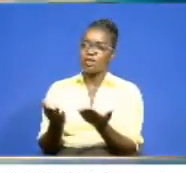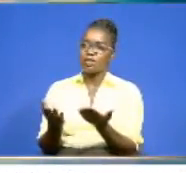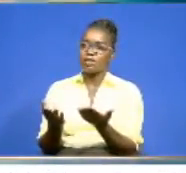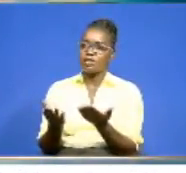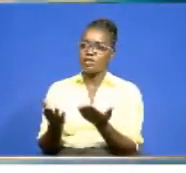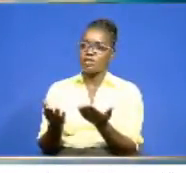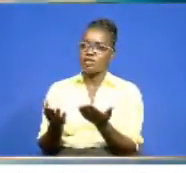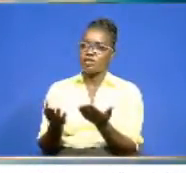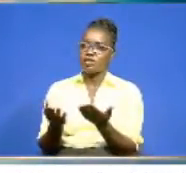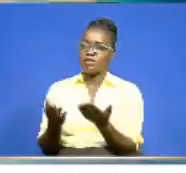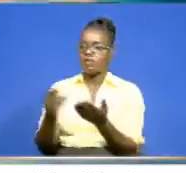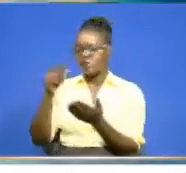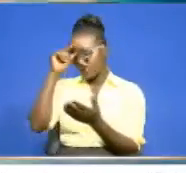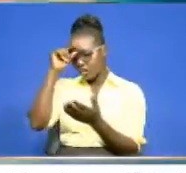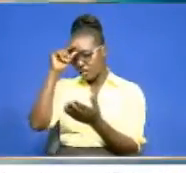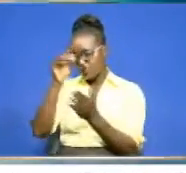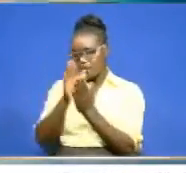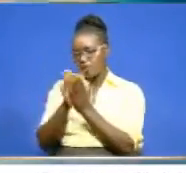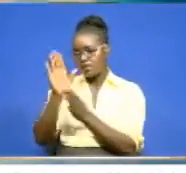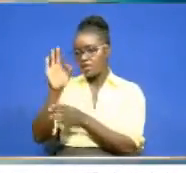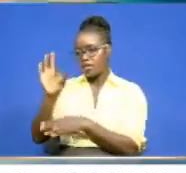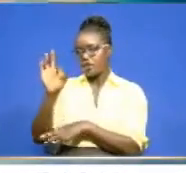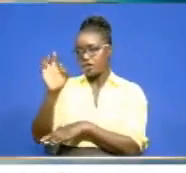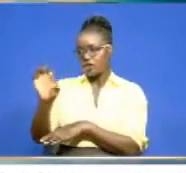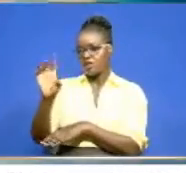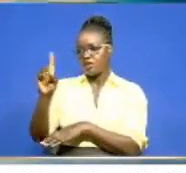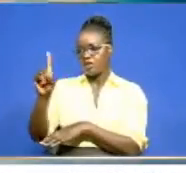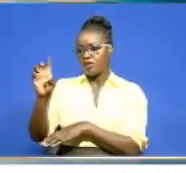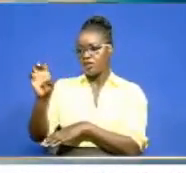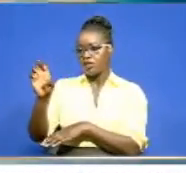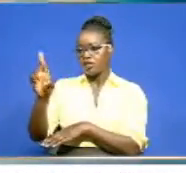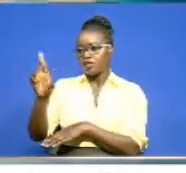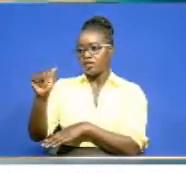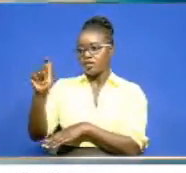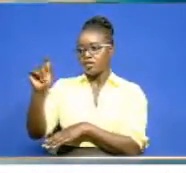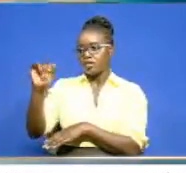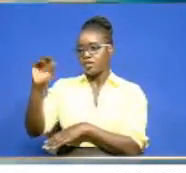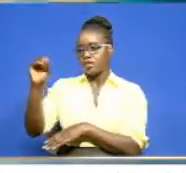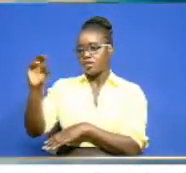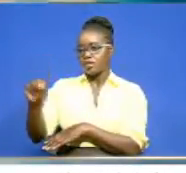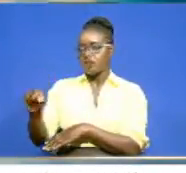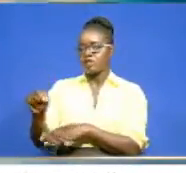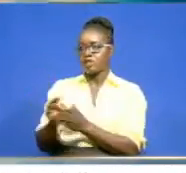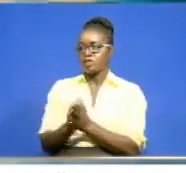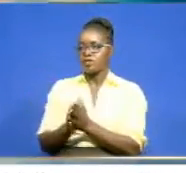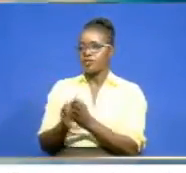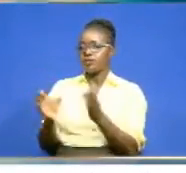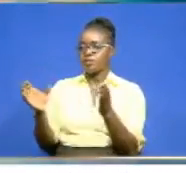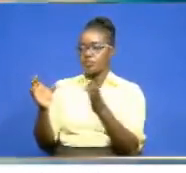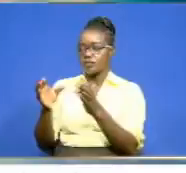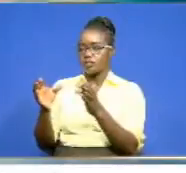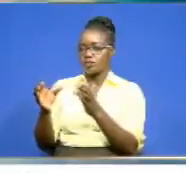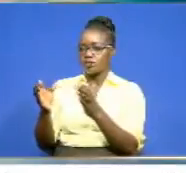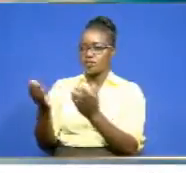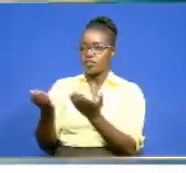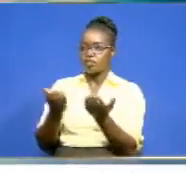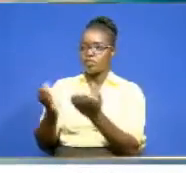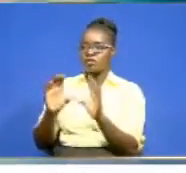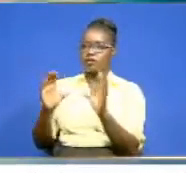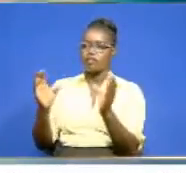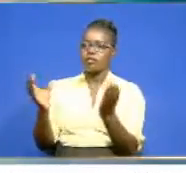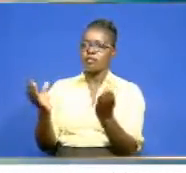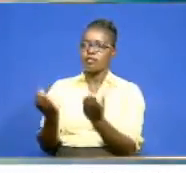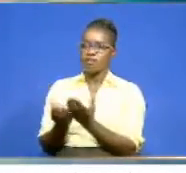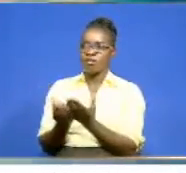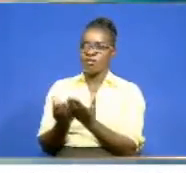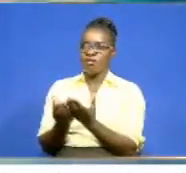That is in terms of government and federations. Okay. Our companies, corporate world, they